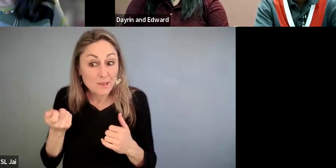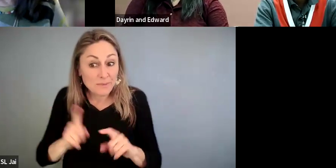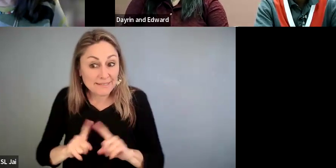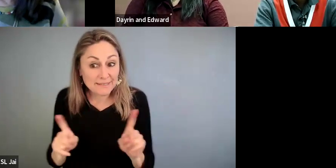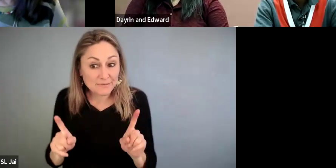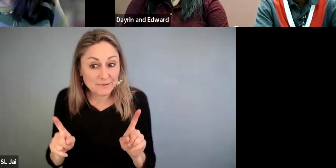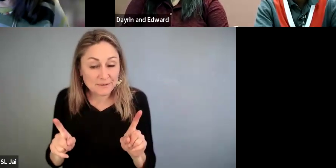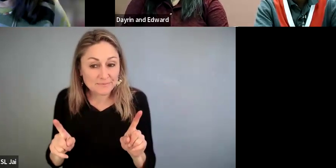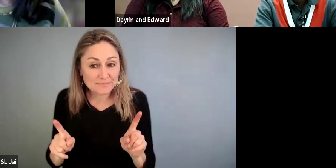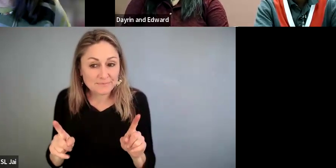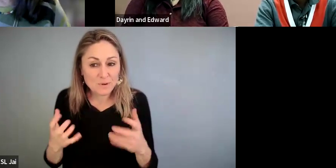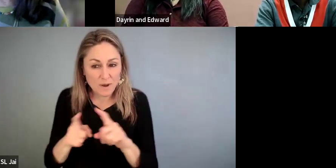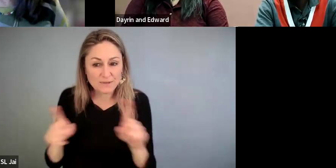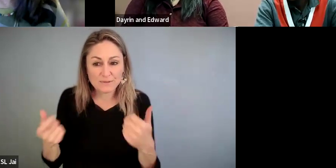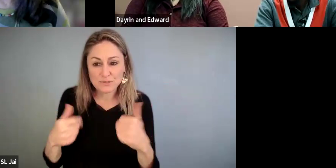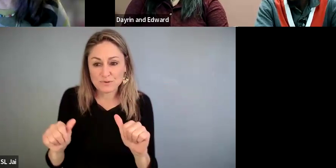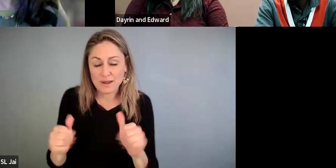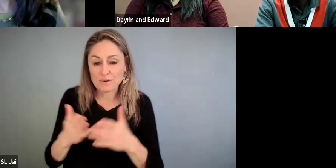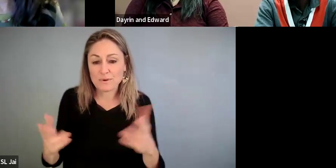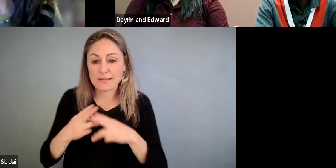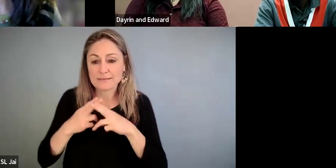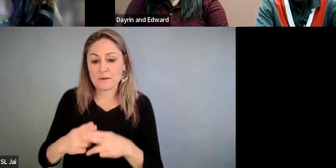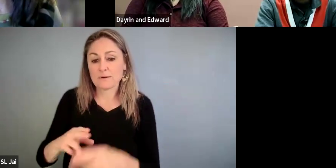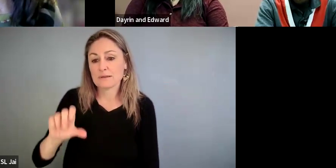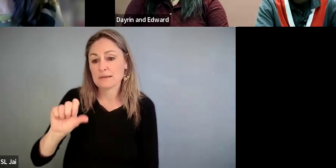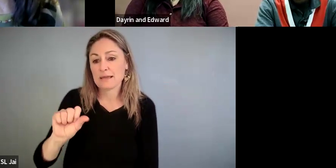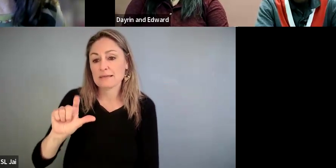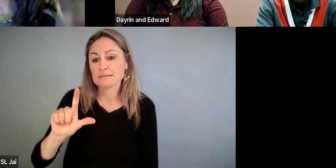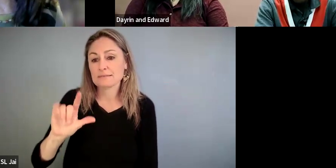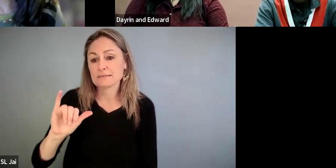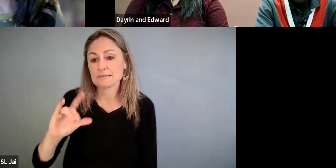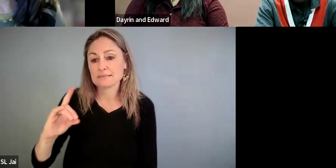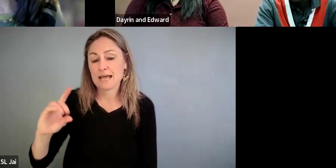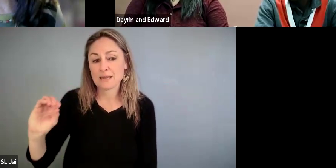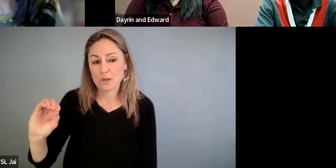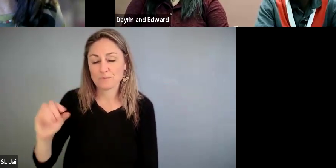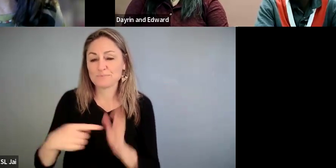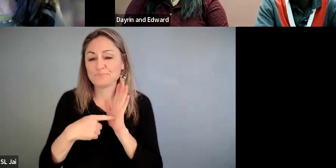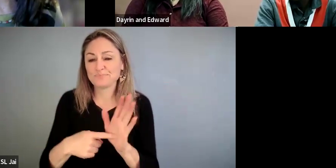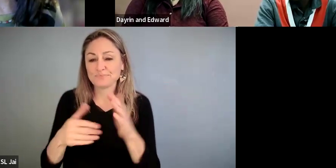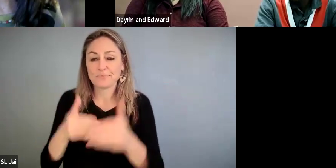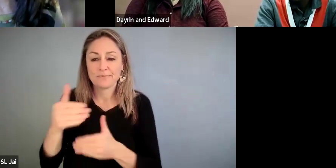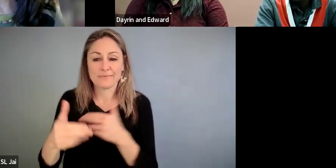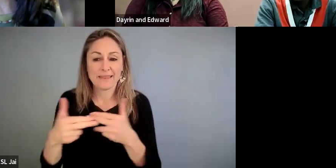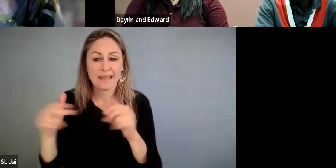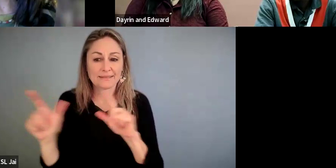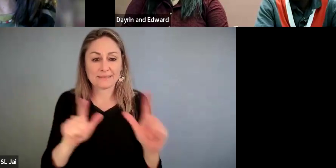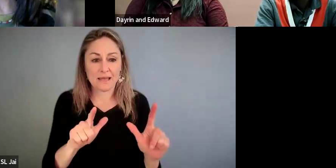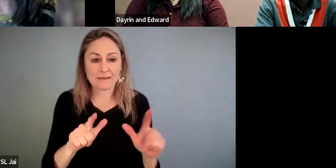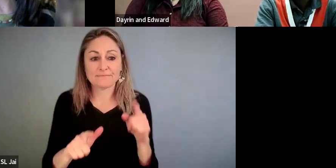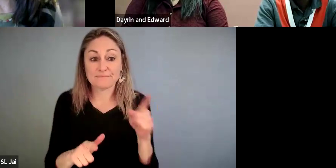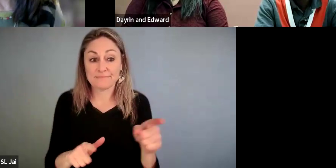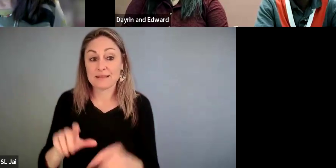today that we want you to try with us. It's called Slido. Next slide, Lori.